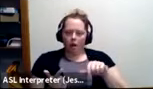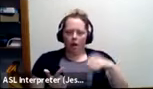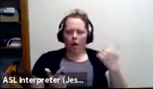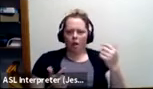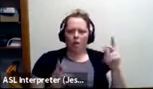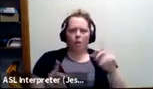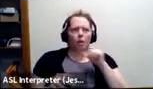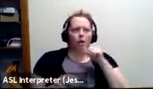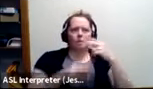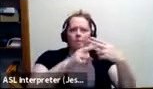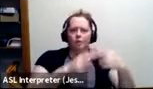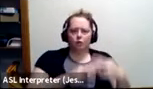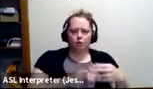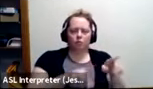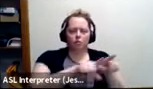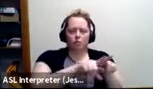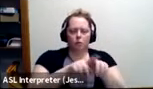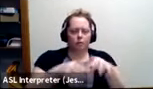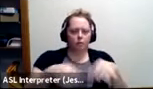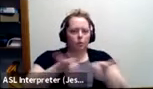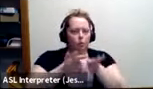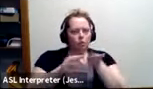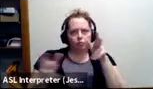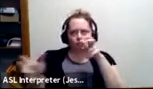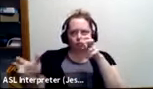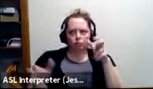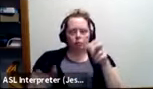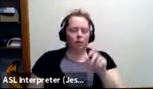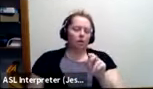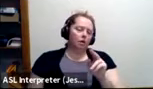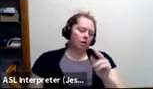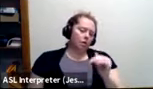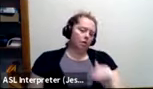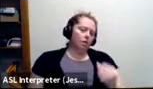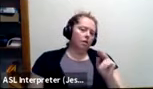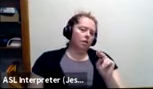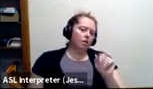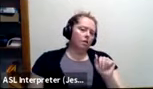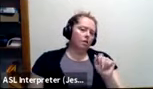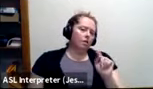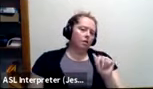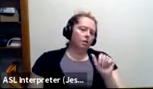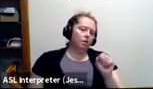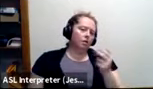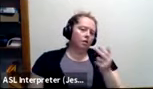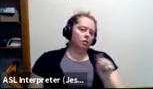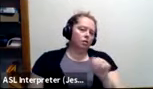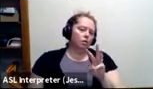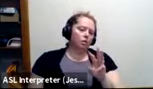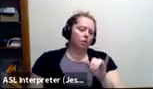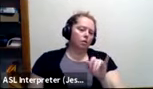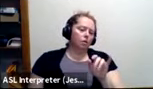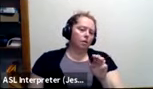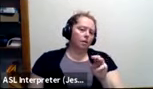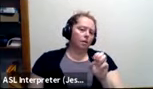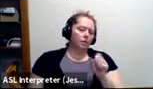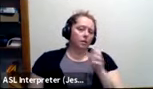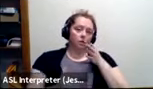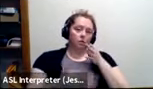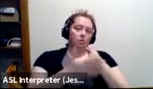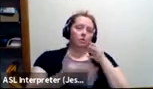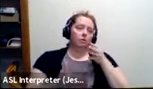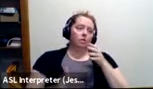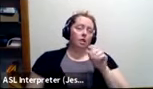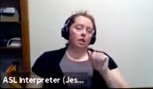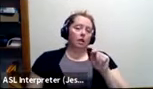Tasha Williams sued Allegheny County Jail for the multiple assaults she received while